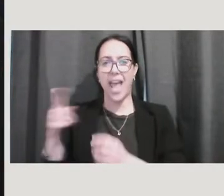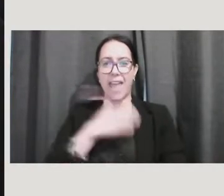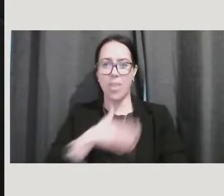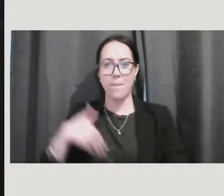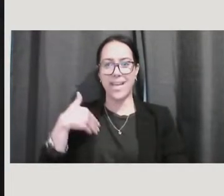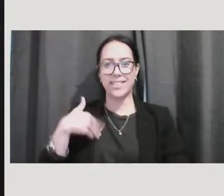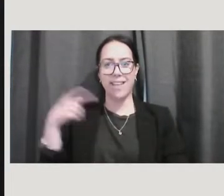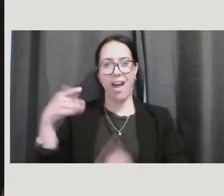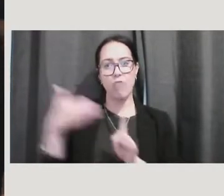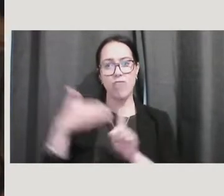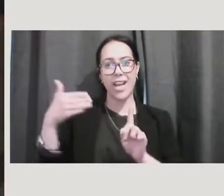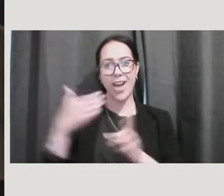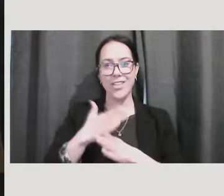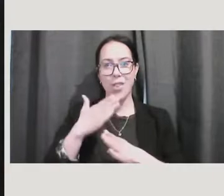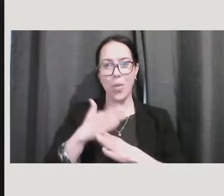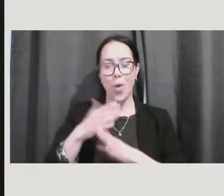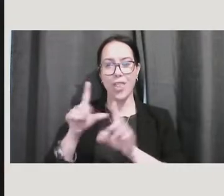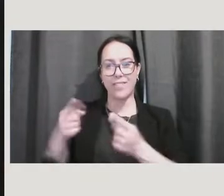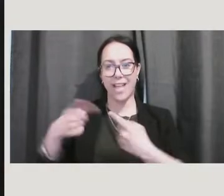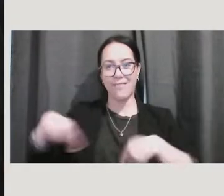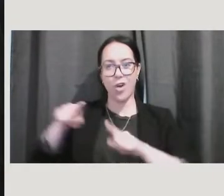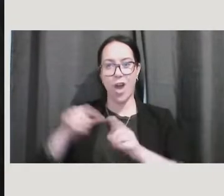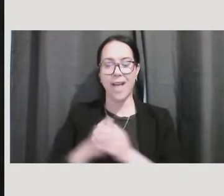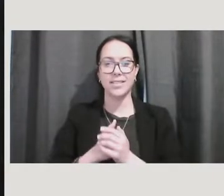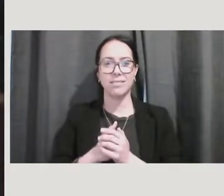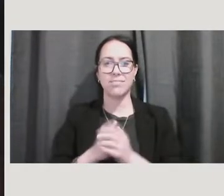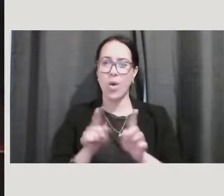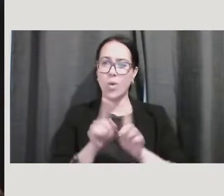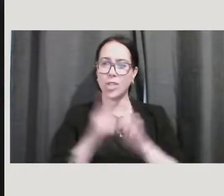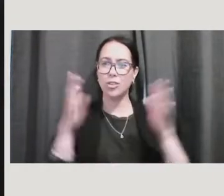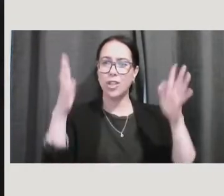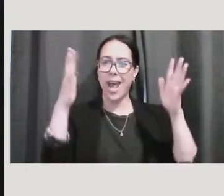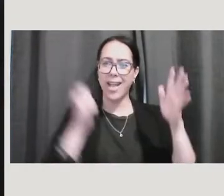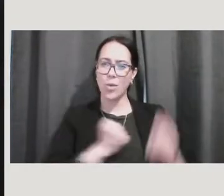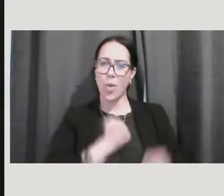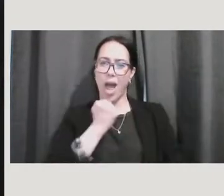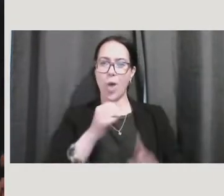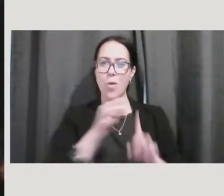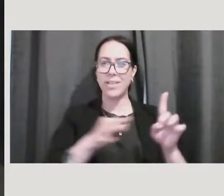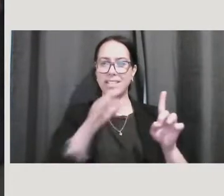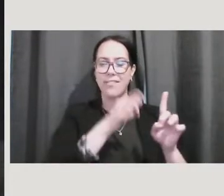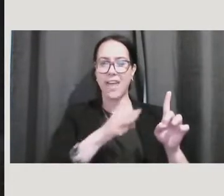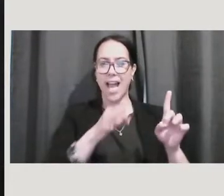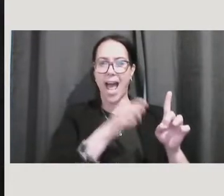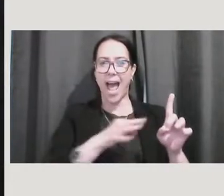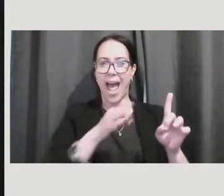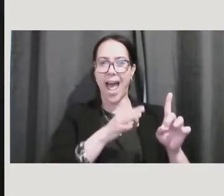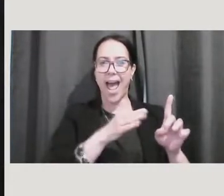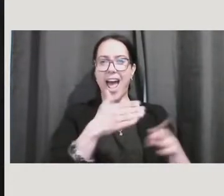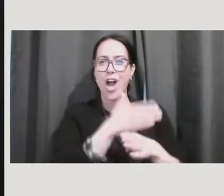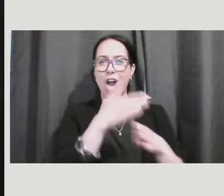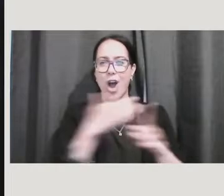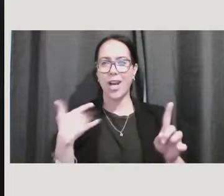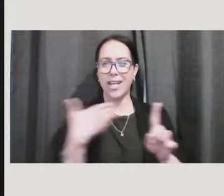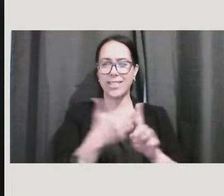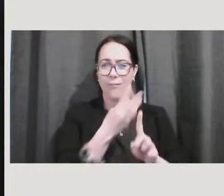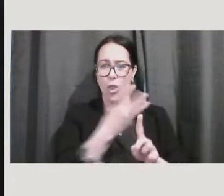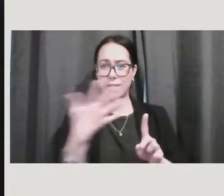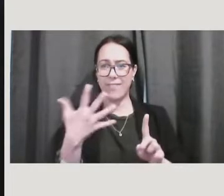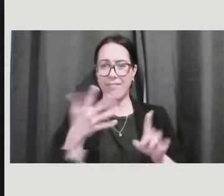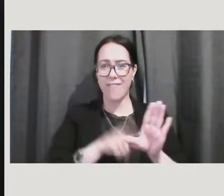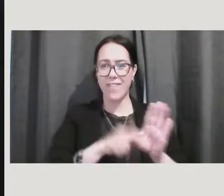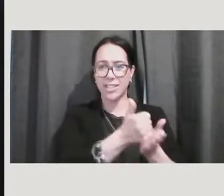for us and I'd also like to do a shout out to my own Pacifica colleagues who are over the last 35 years supported